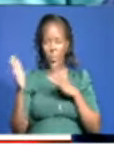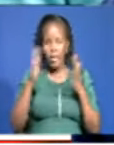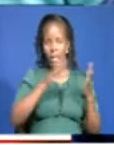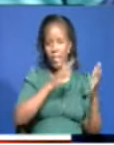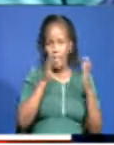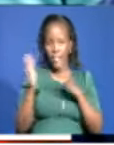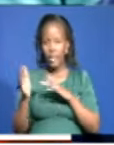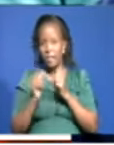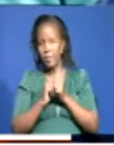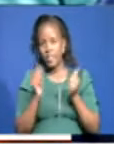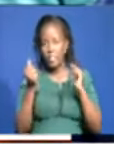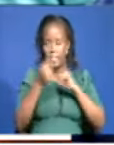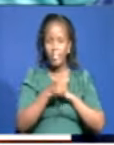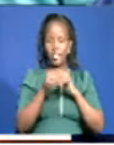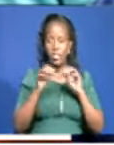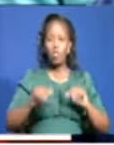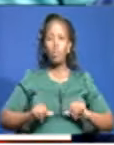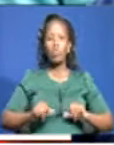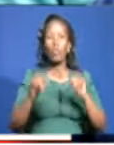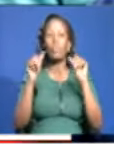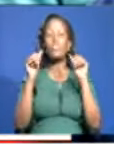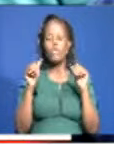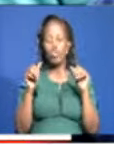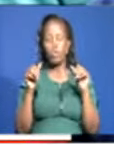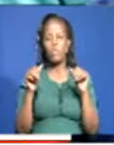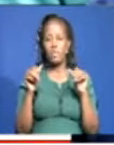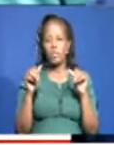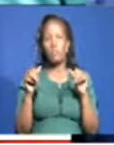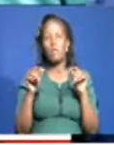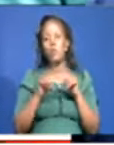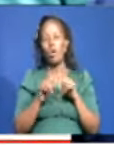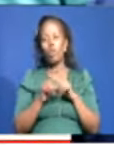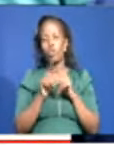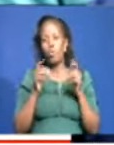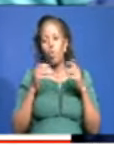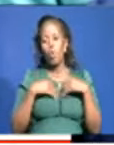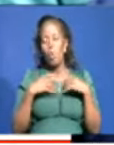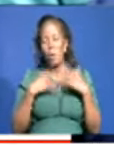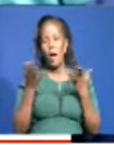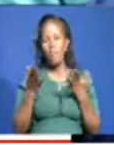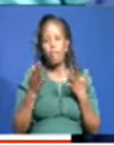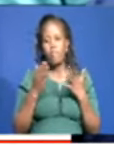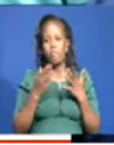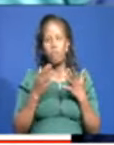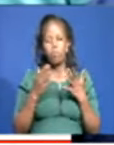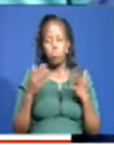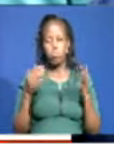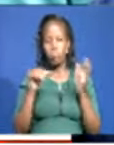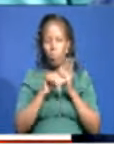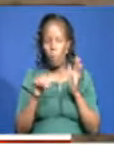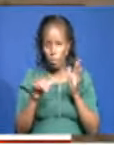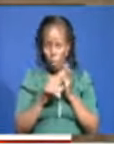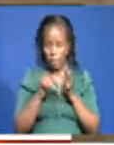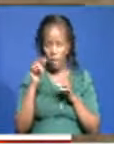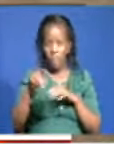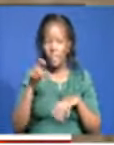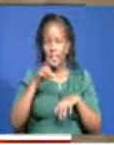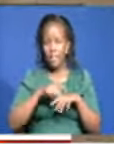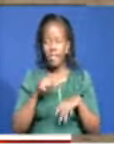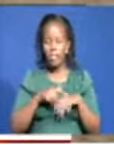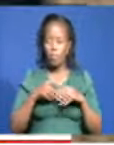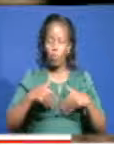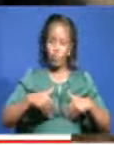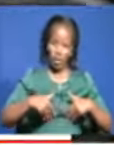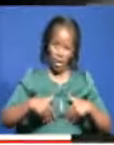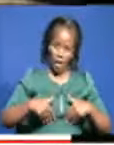ku affect ama kutesa maisha ya binadamu wakati huu tuko na njaa.